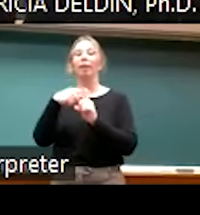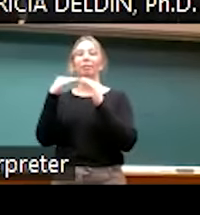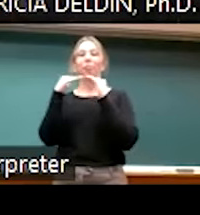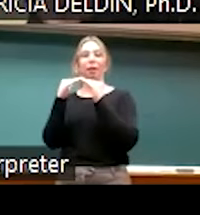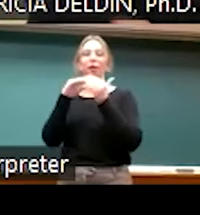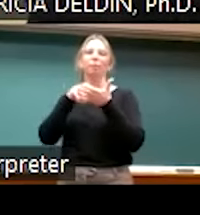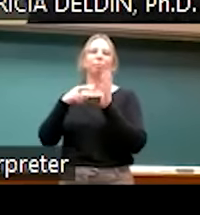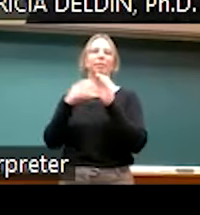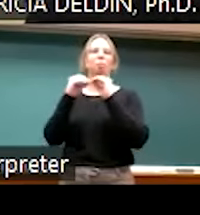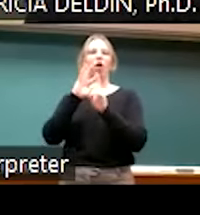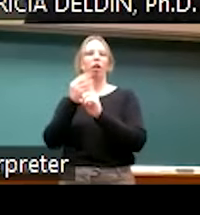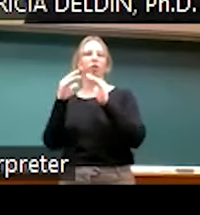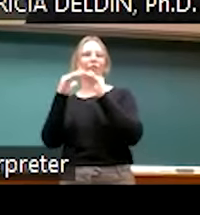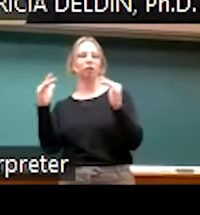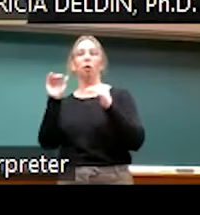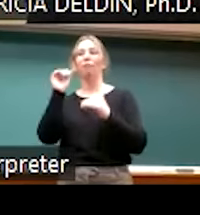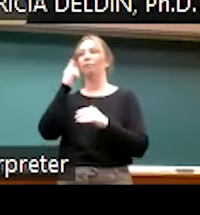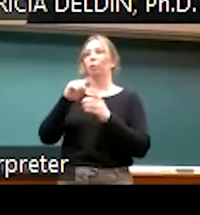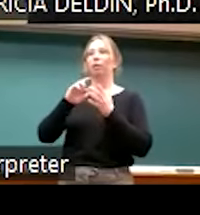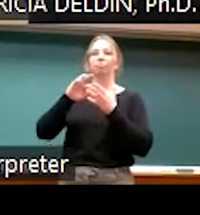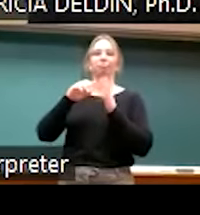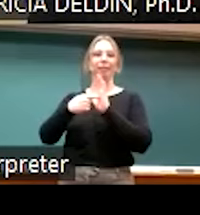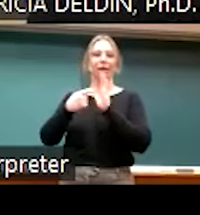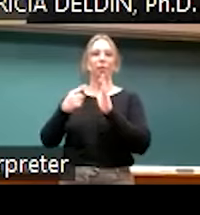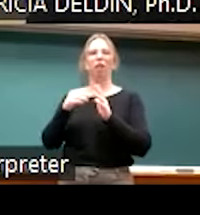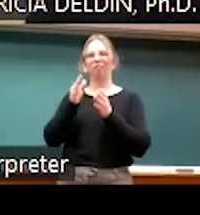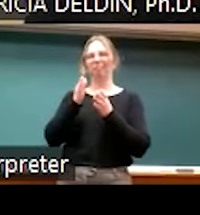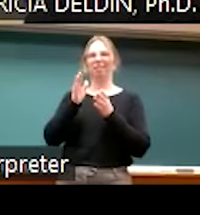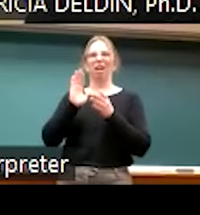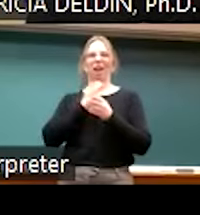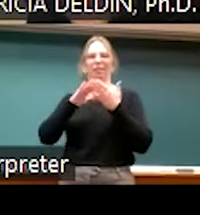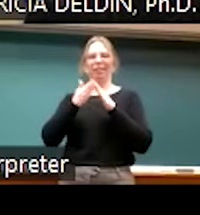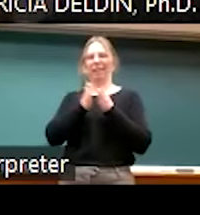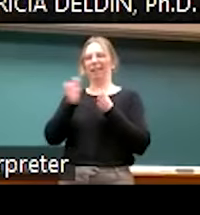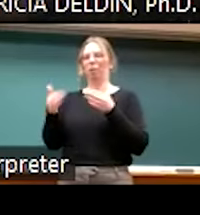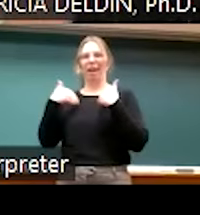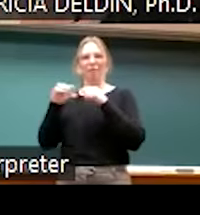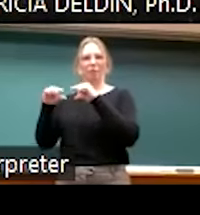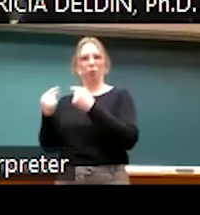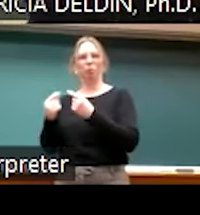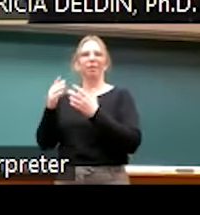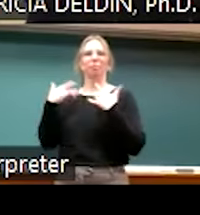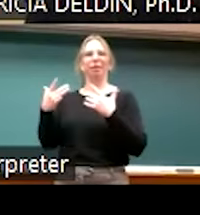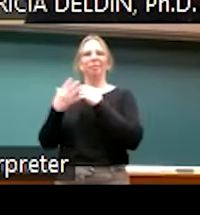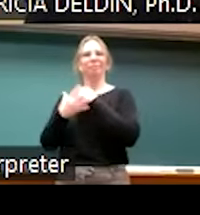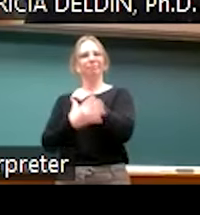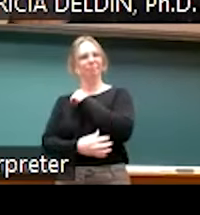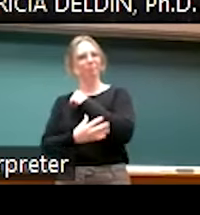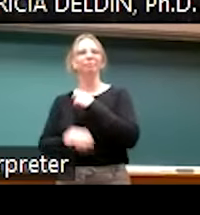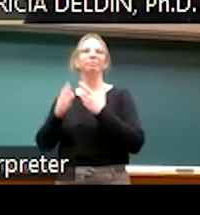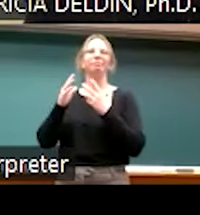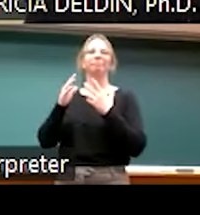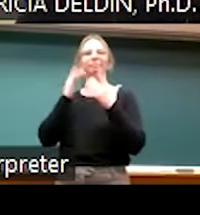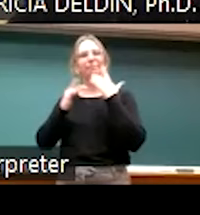have a low income minority community next to Ann Arbor called Ypsilanti. We run groups there, then in say housing areas, and then